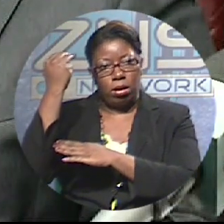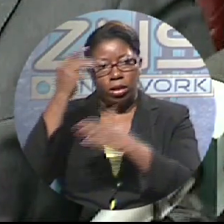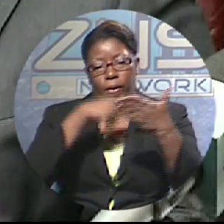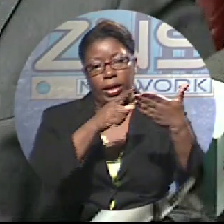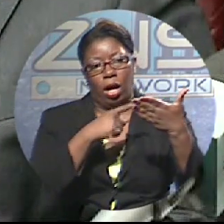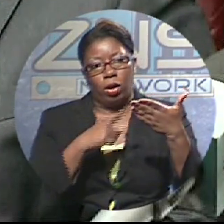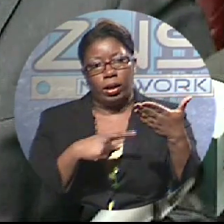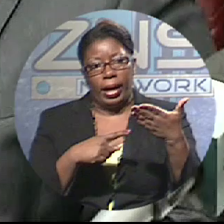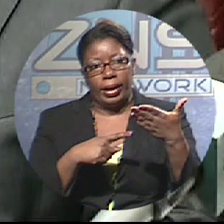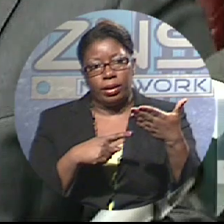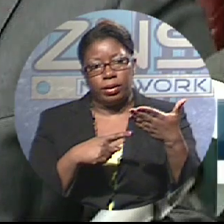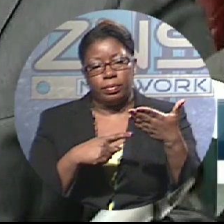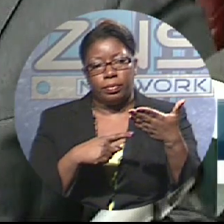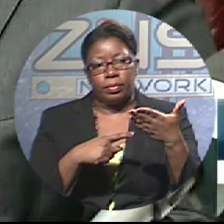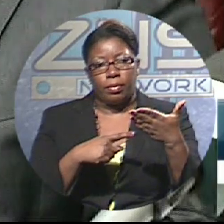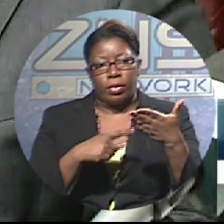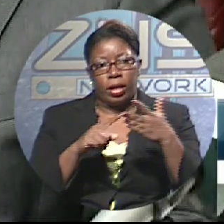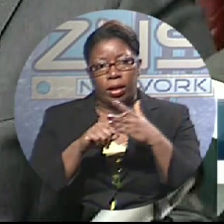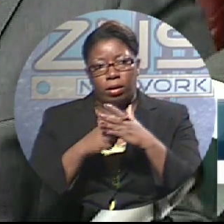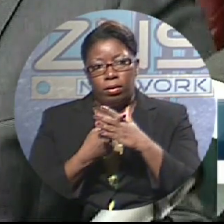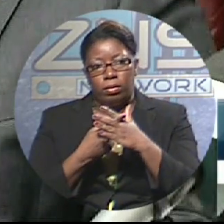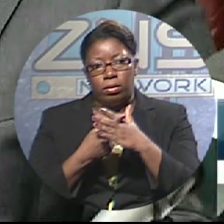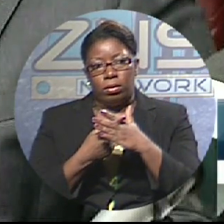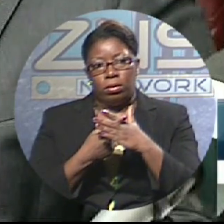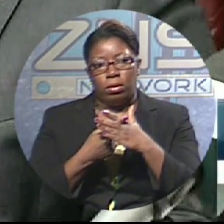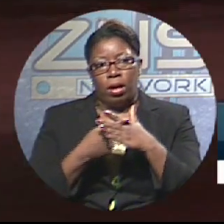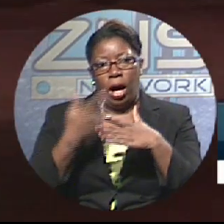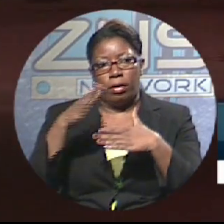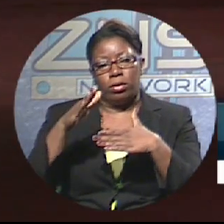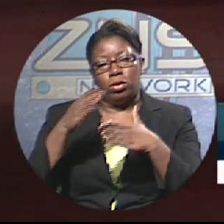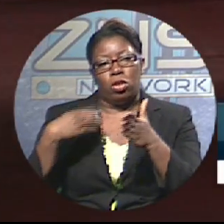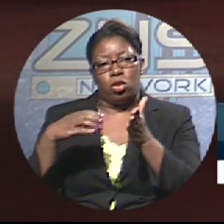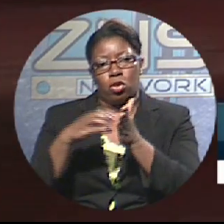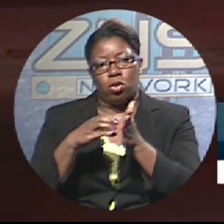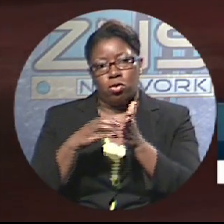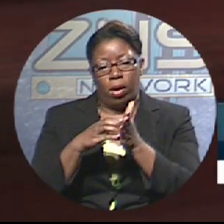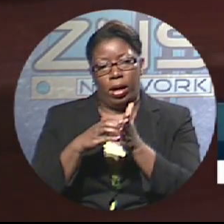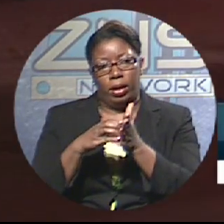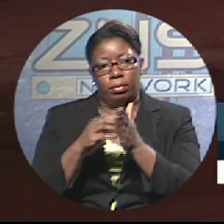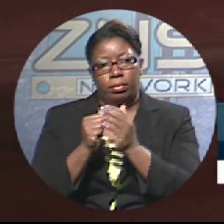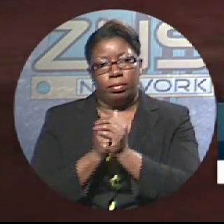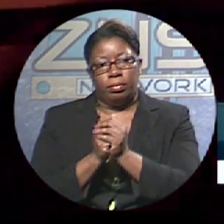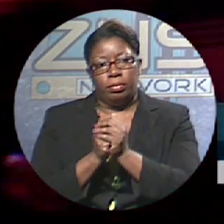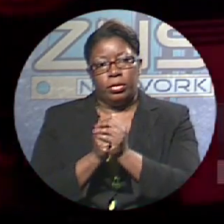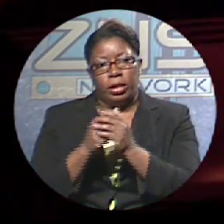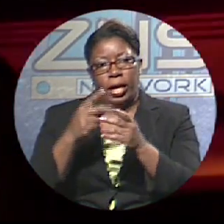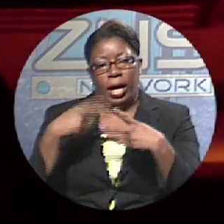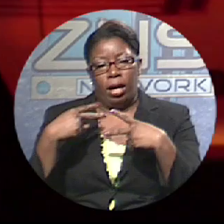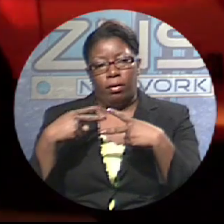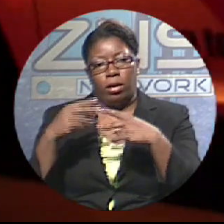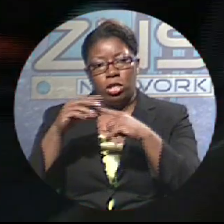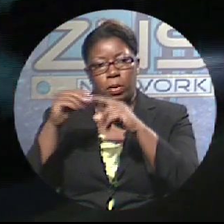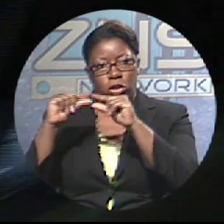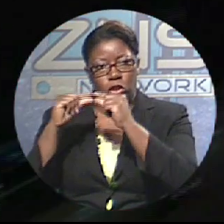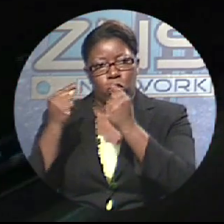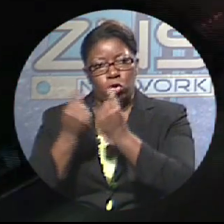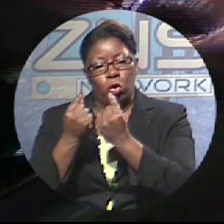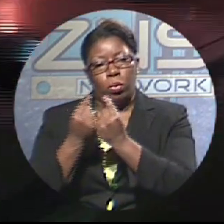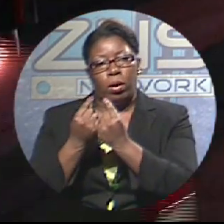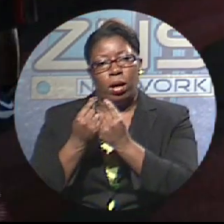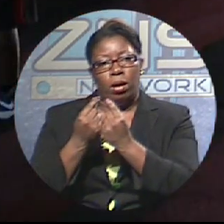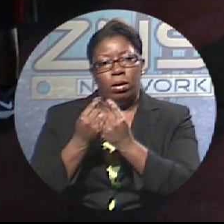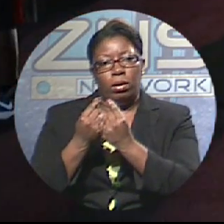outlined specific crime initiatives implemented following the recent crime wave. They include a strike force strategy, saturation patrols, and